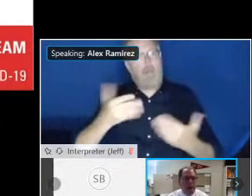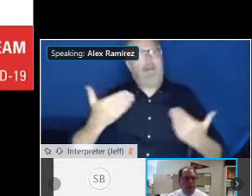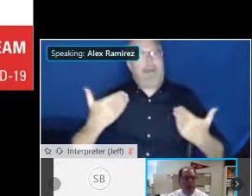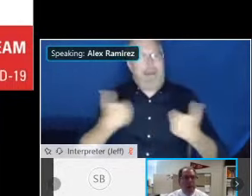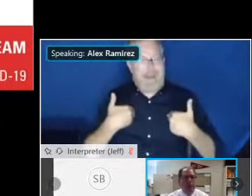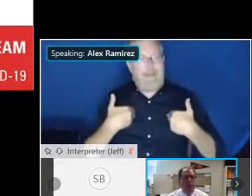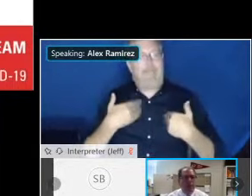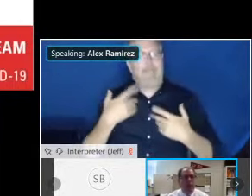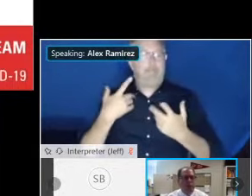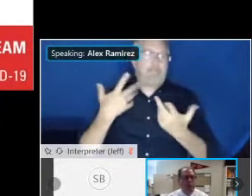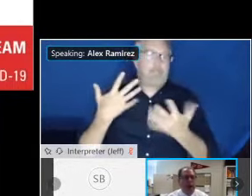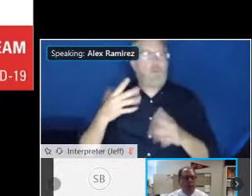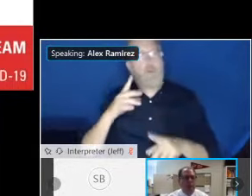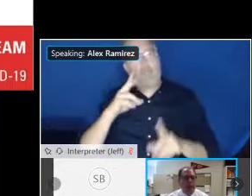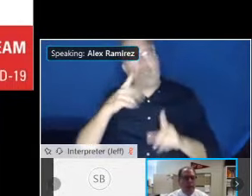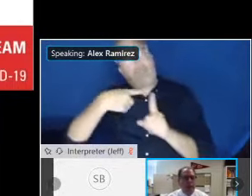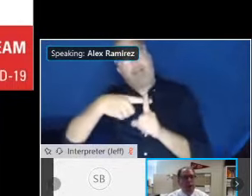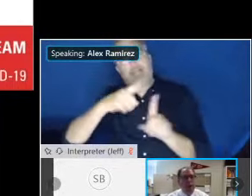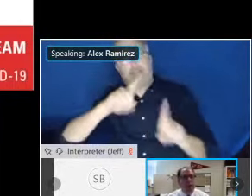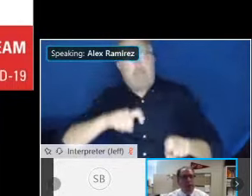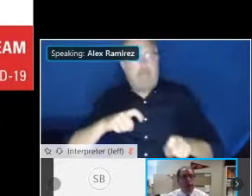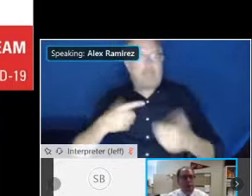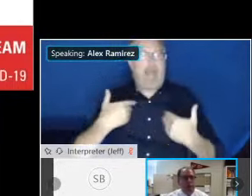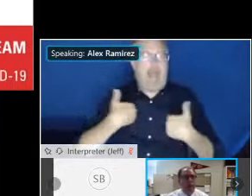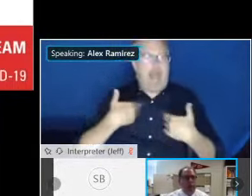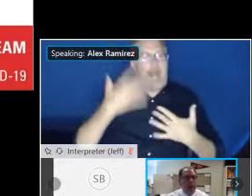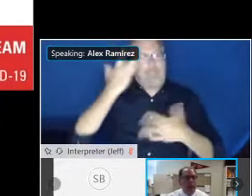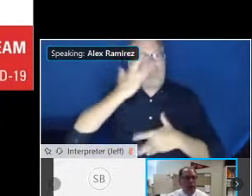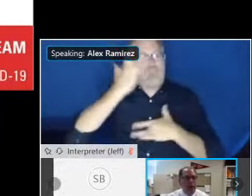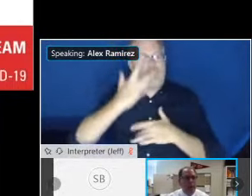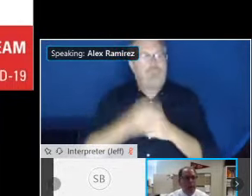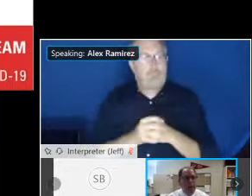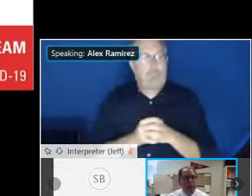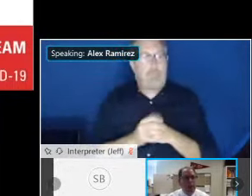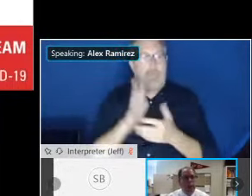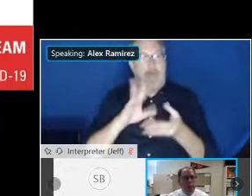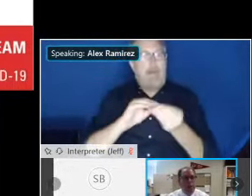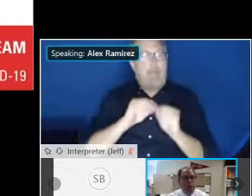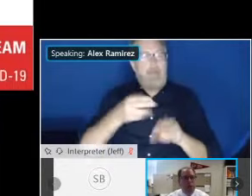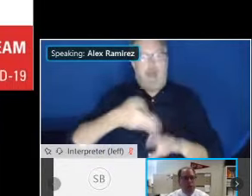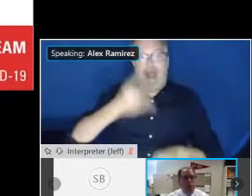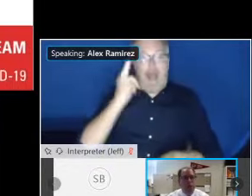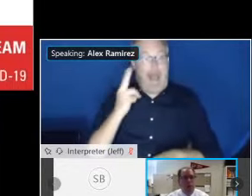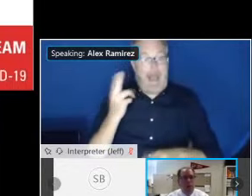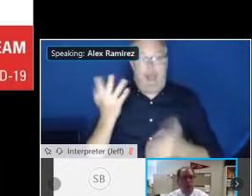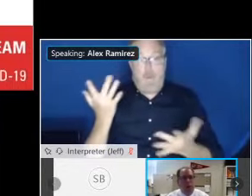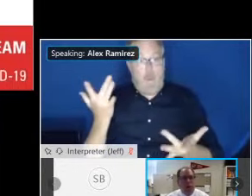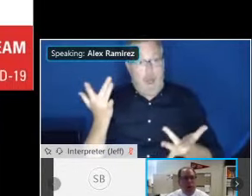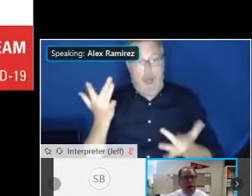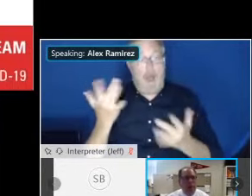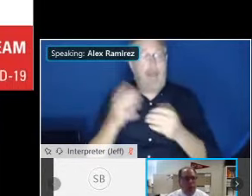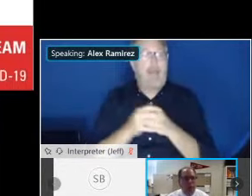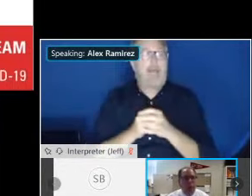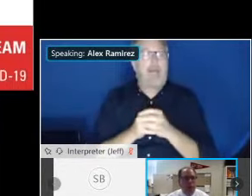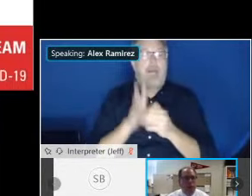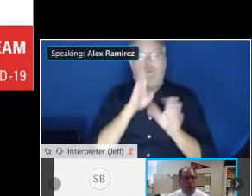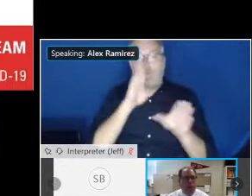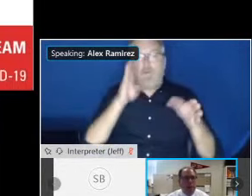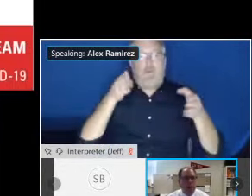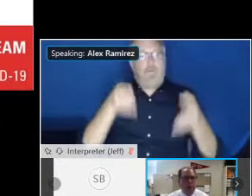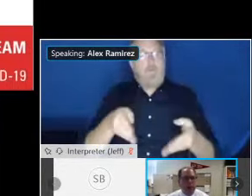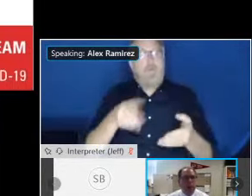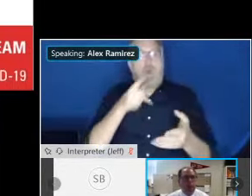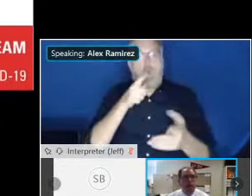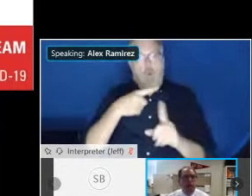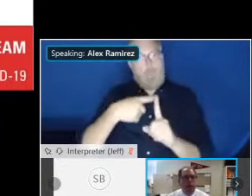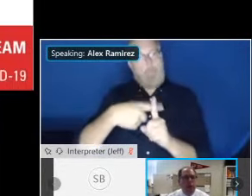number of positives compared to a denominator, is relatively going to be high because that's what we're trying to do. We're focused only on those who